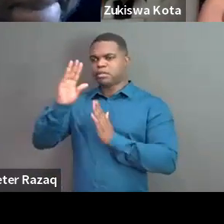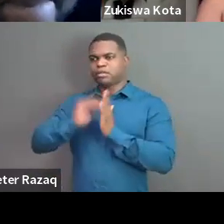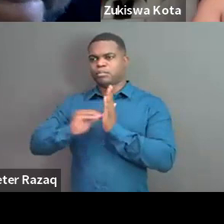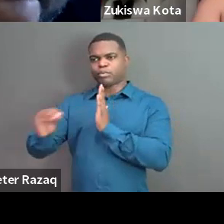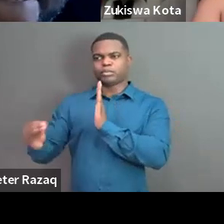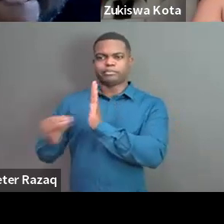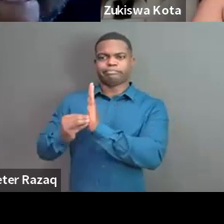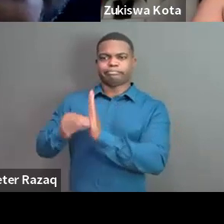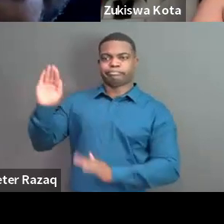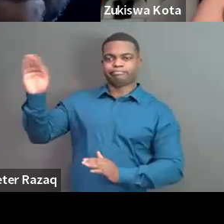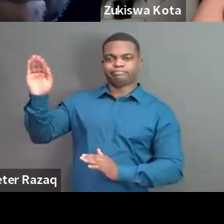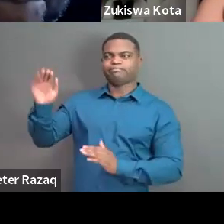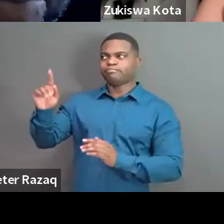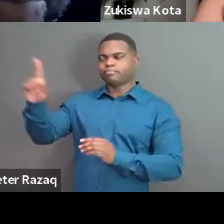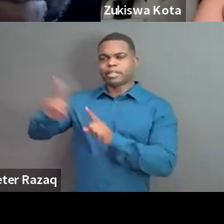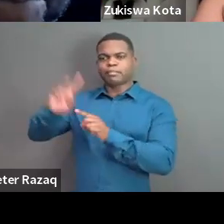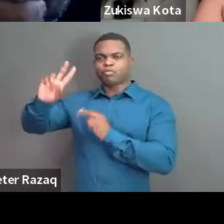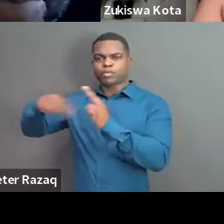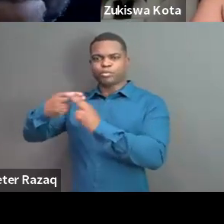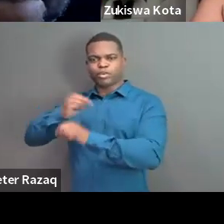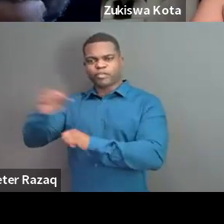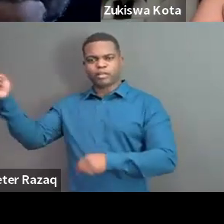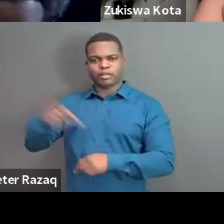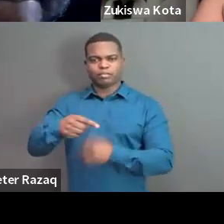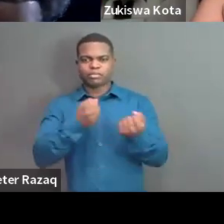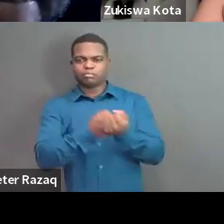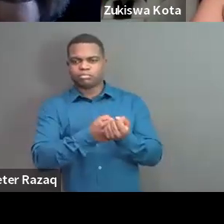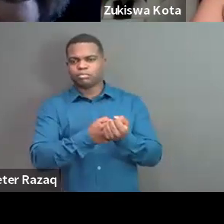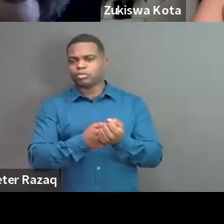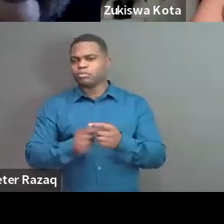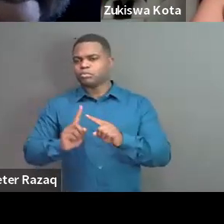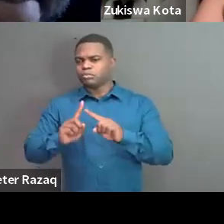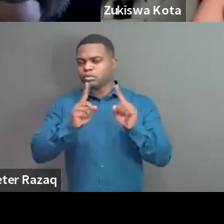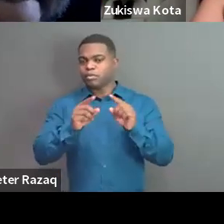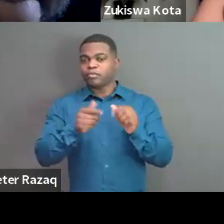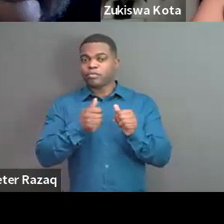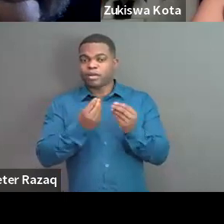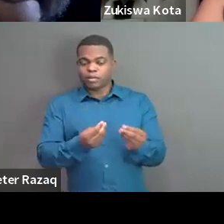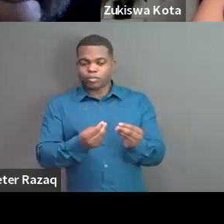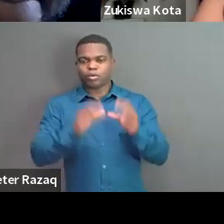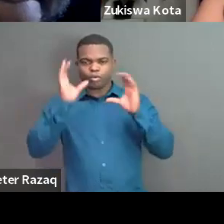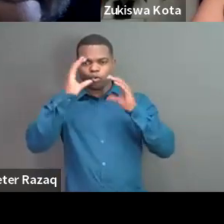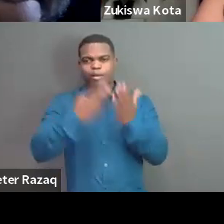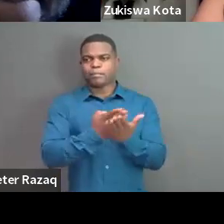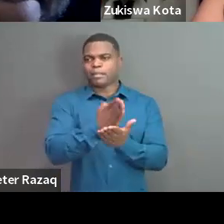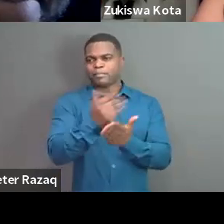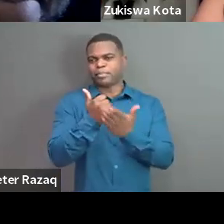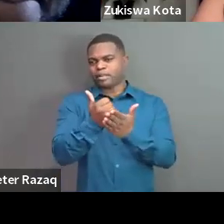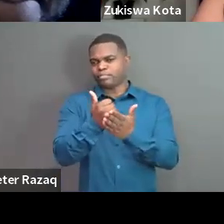it actually answers another question to some extent that we had, which came from Kenny at African Dream, asking around, you